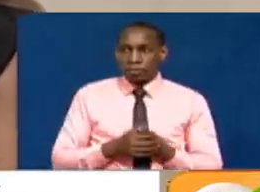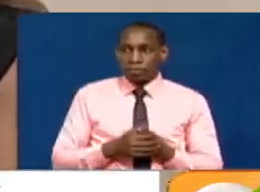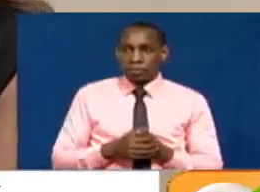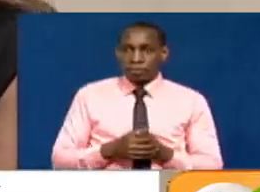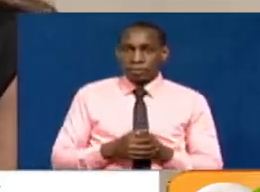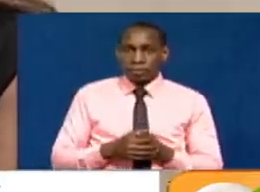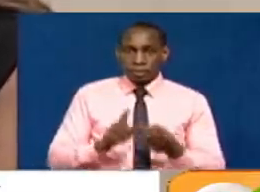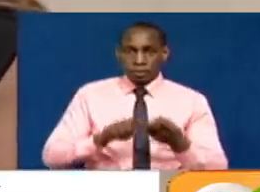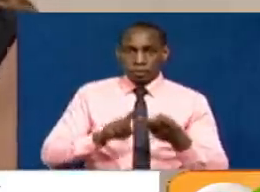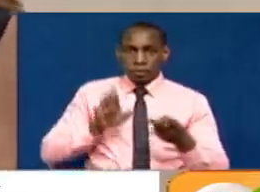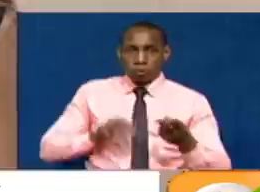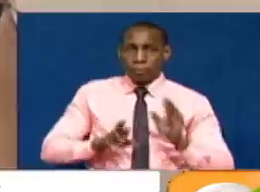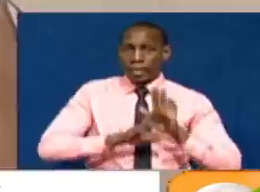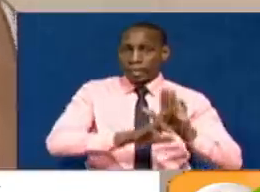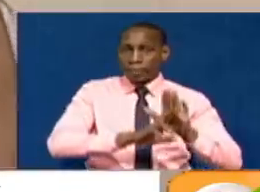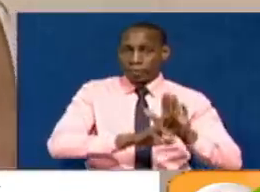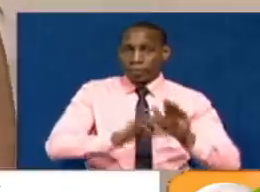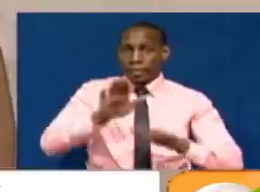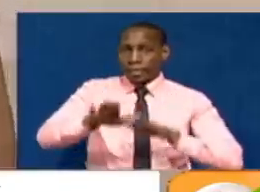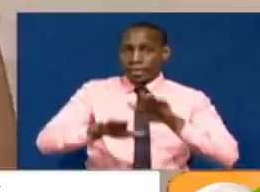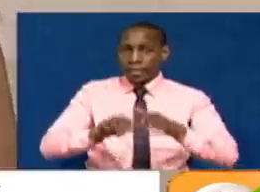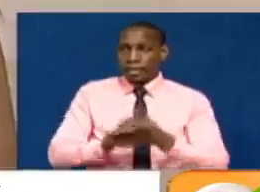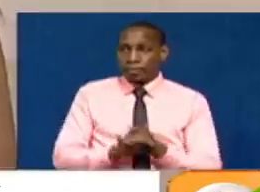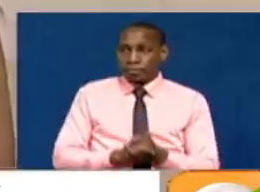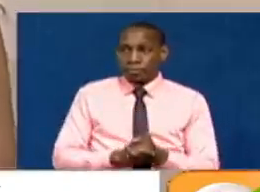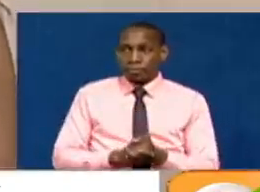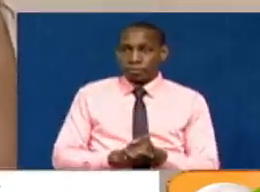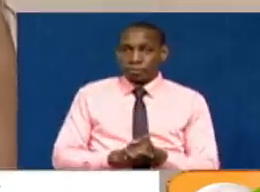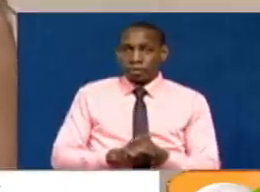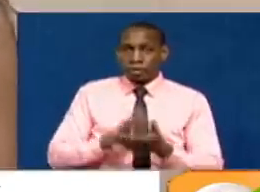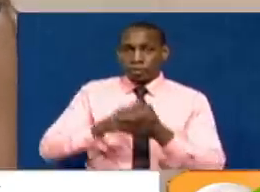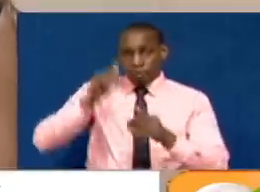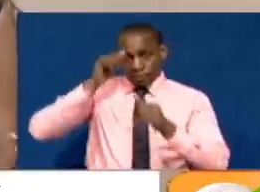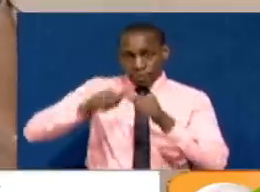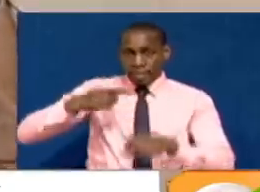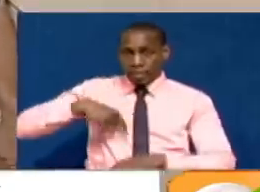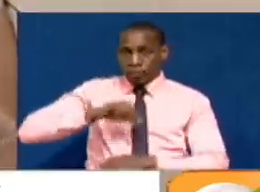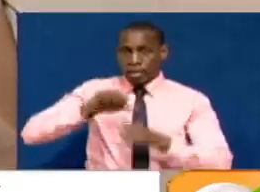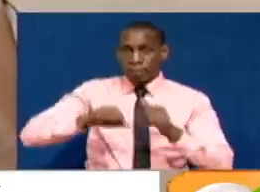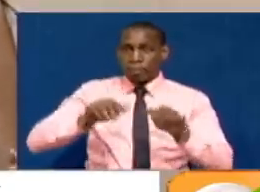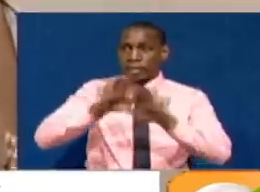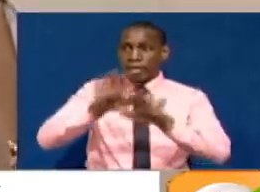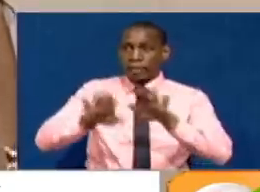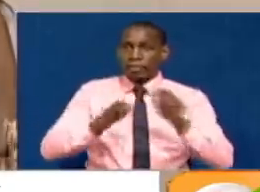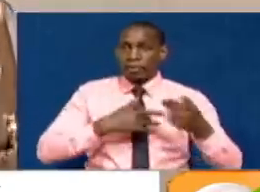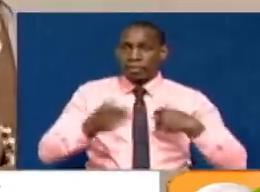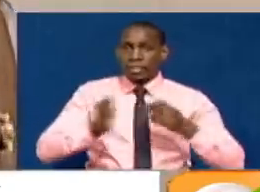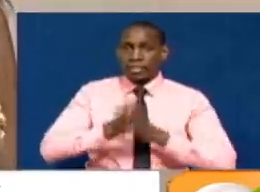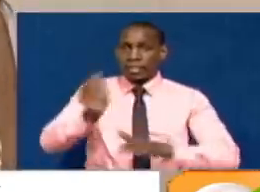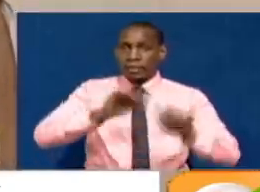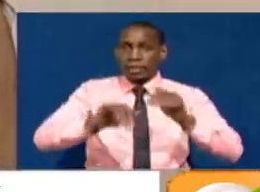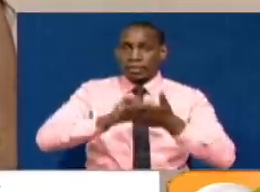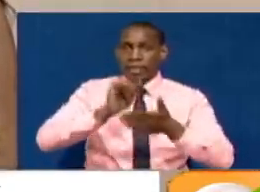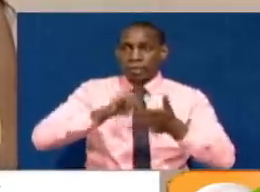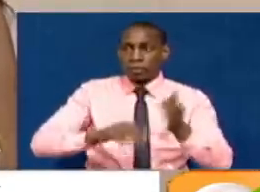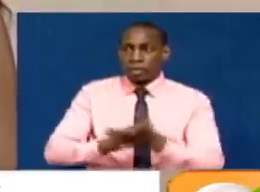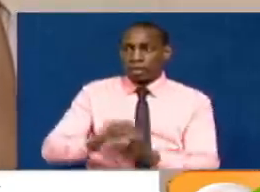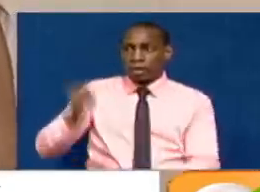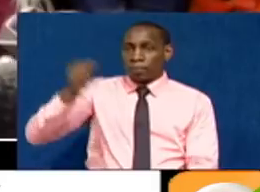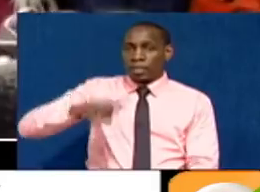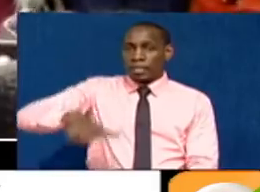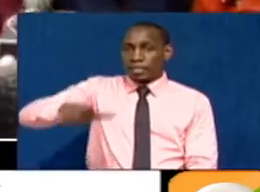had Purity Ngirichi on the other side. So this was obviously just reminding us about everything when it comes to a general election, is that politics